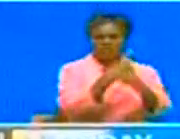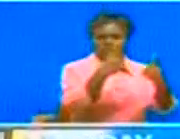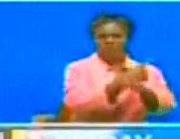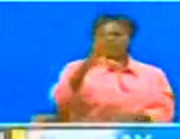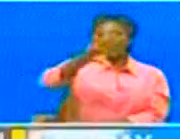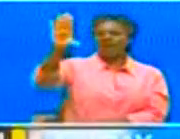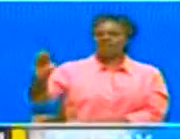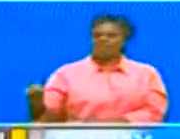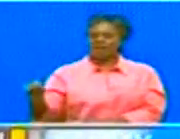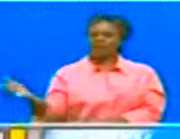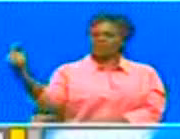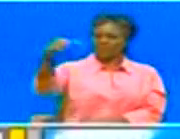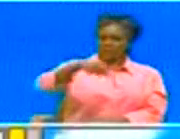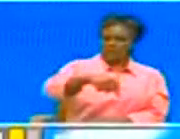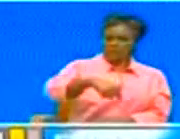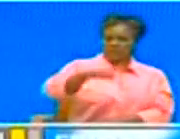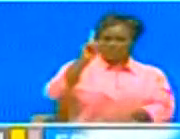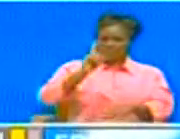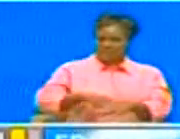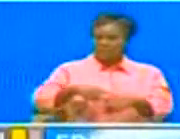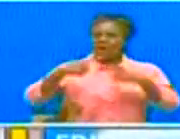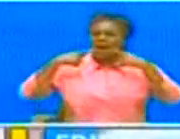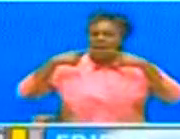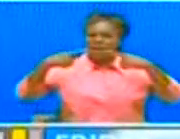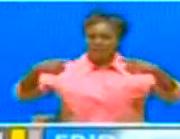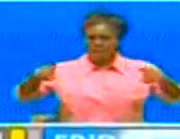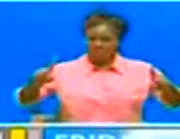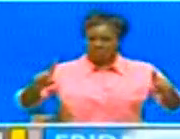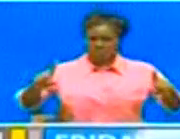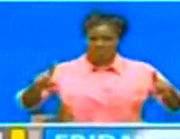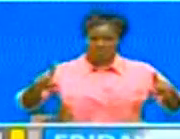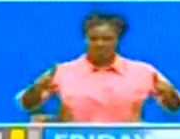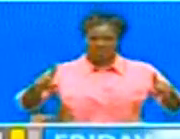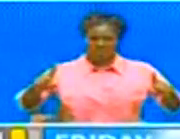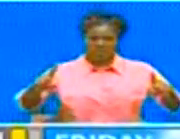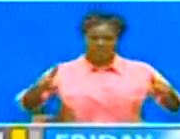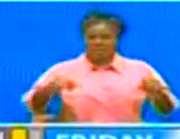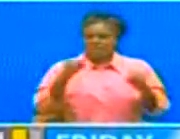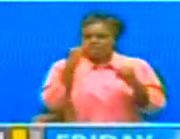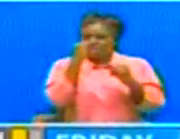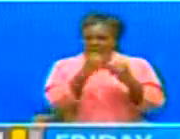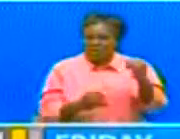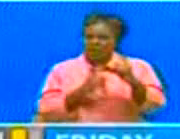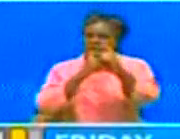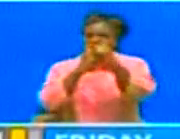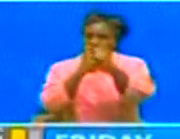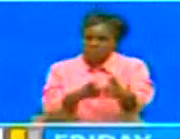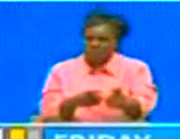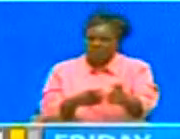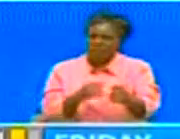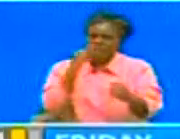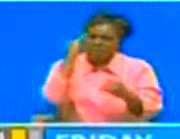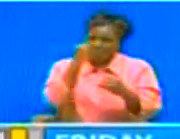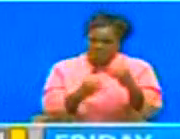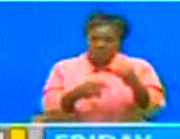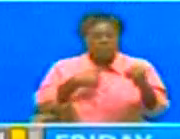Africa. And when it was announced, you know, the final award came just last. Mm-hmm. I did